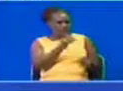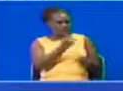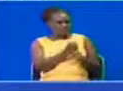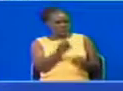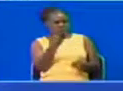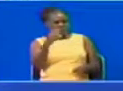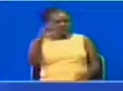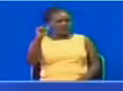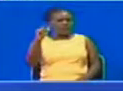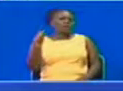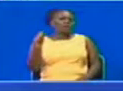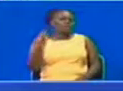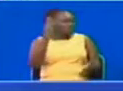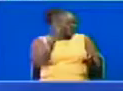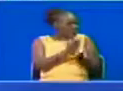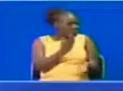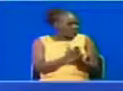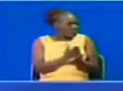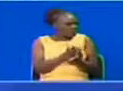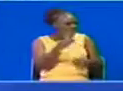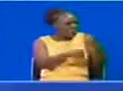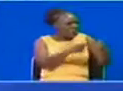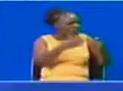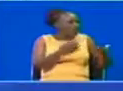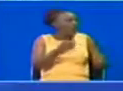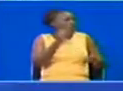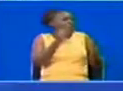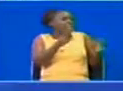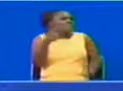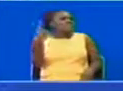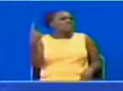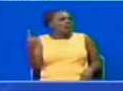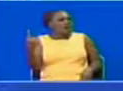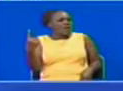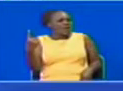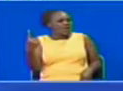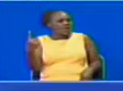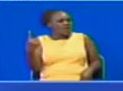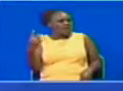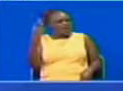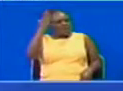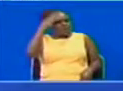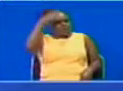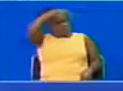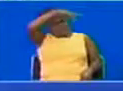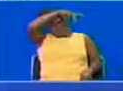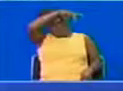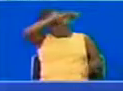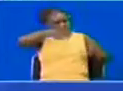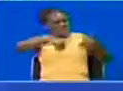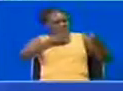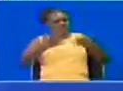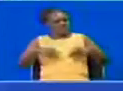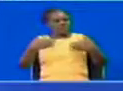one cut. Really? How is it continuous when it's one? We know that degrees have been being handed out to people, you know.